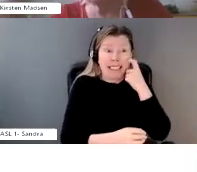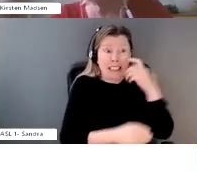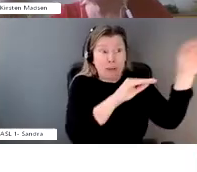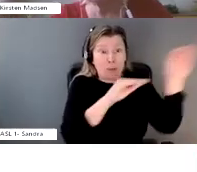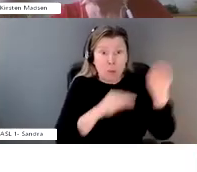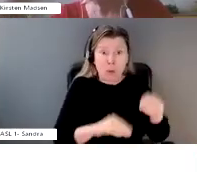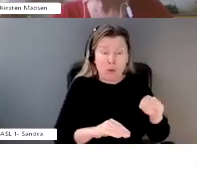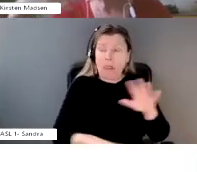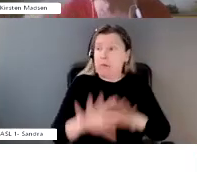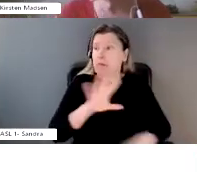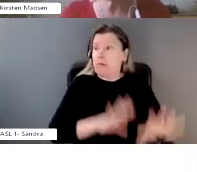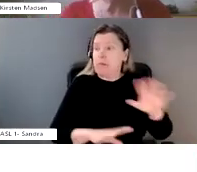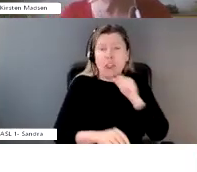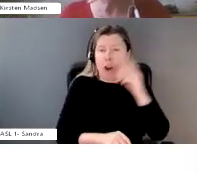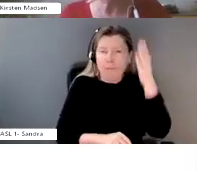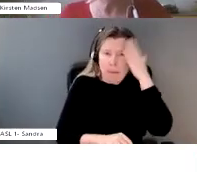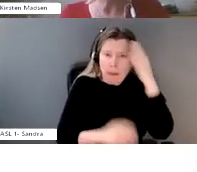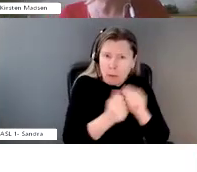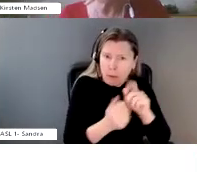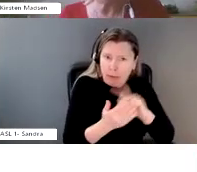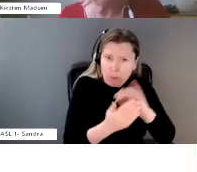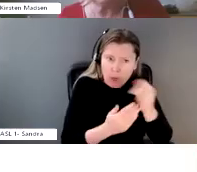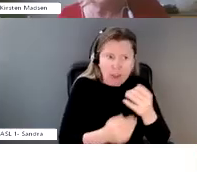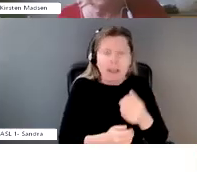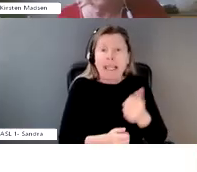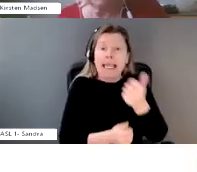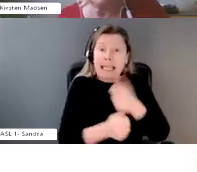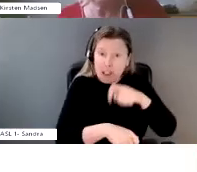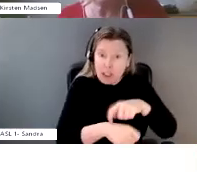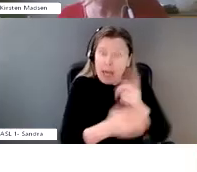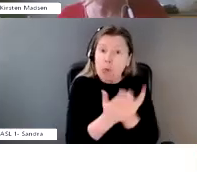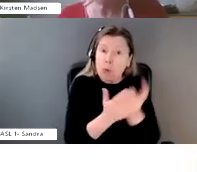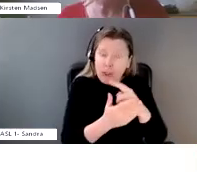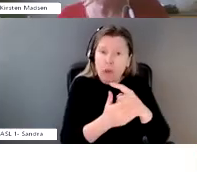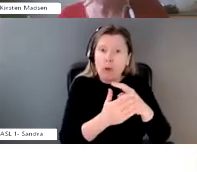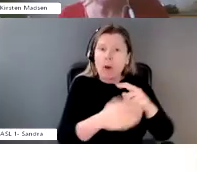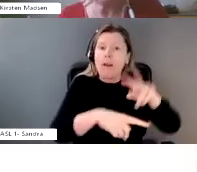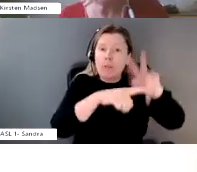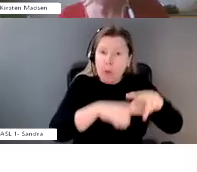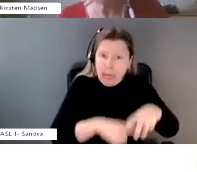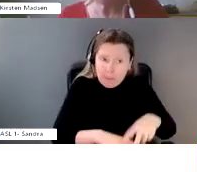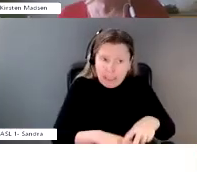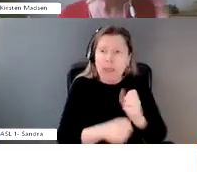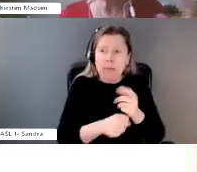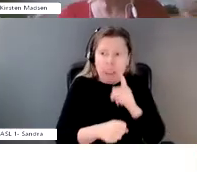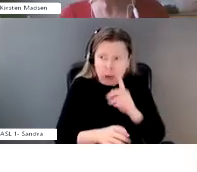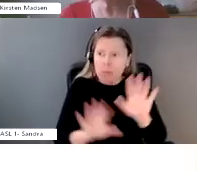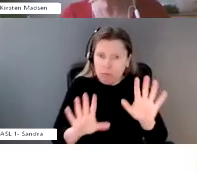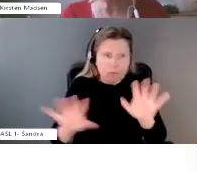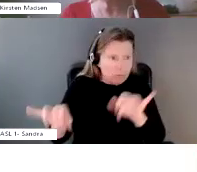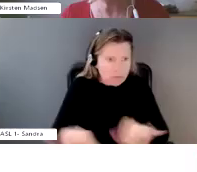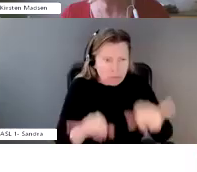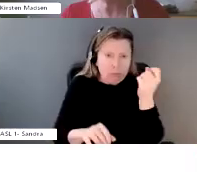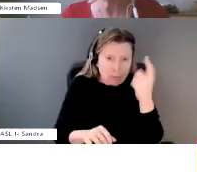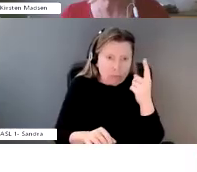project. So each time, by reviewing the definition and getting people up to speed, it was helpful